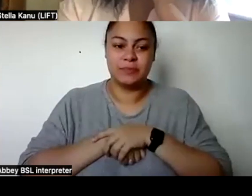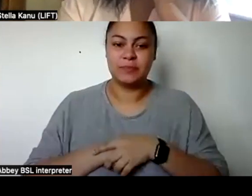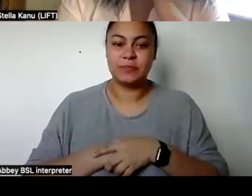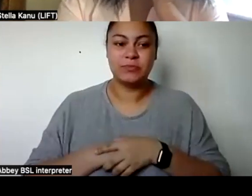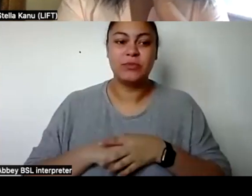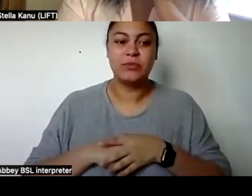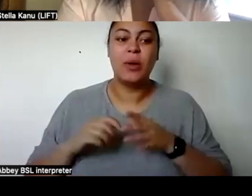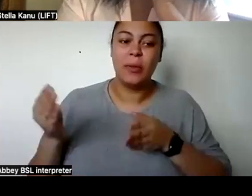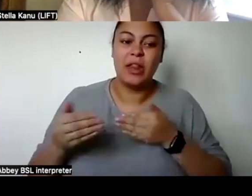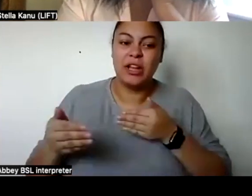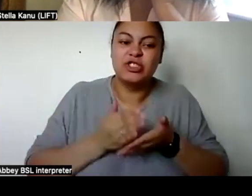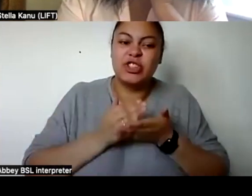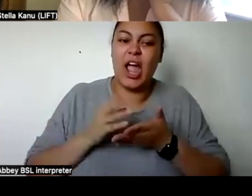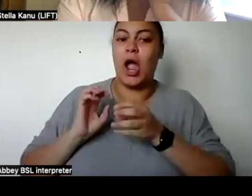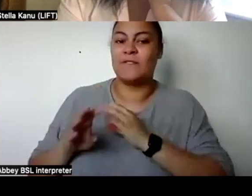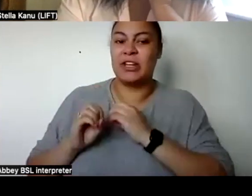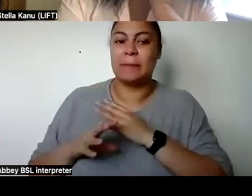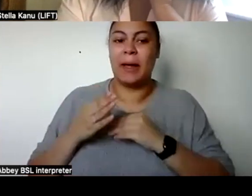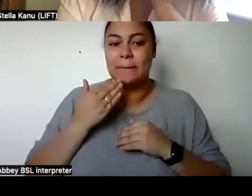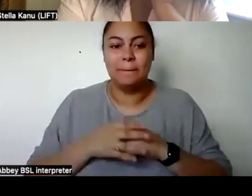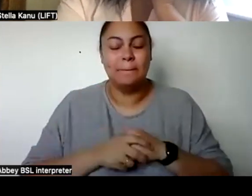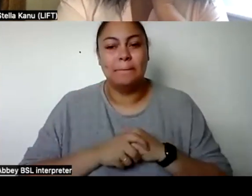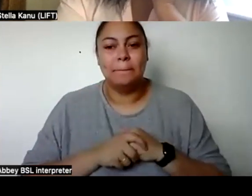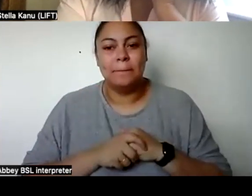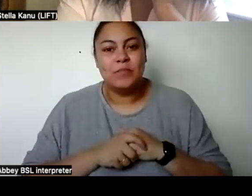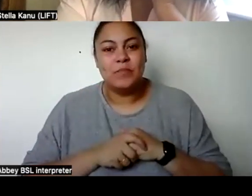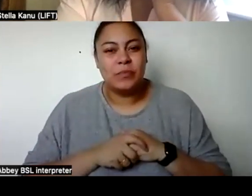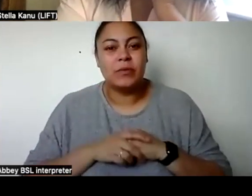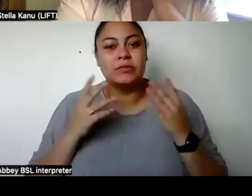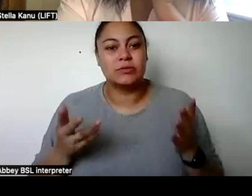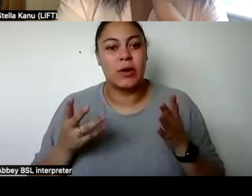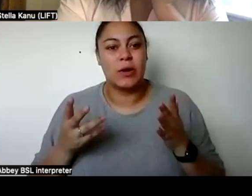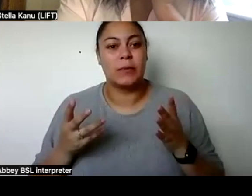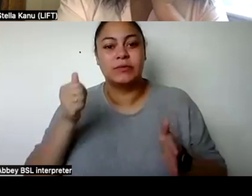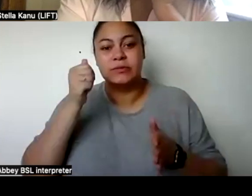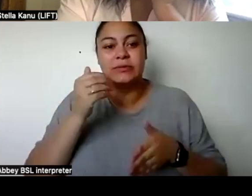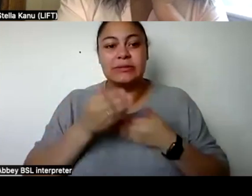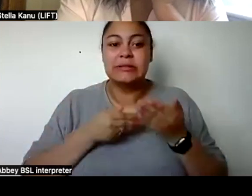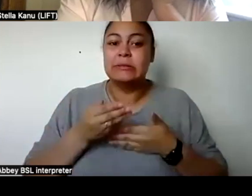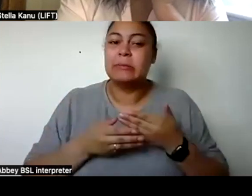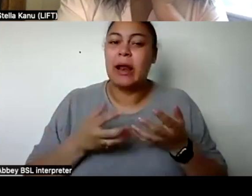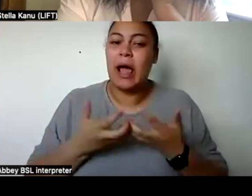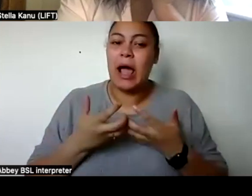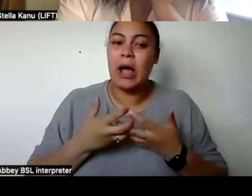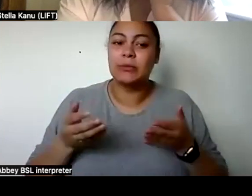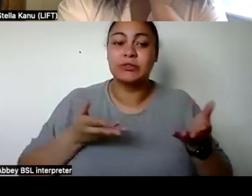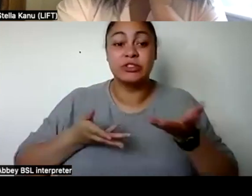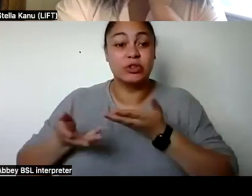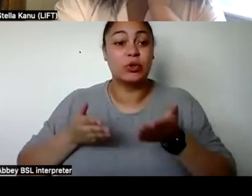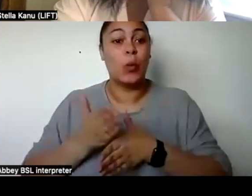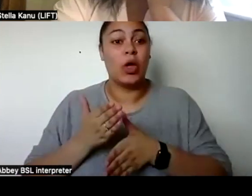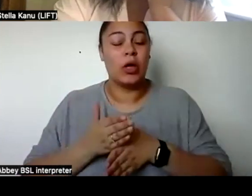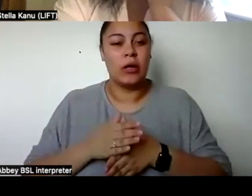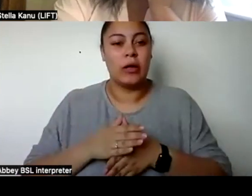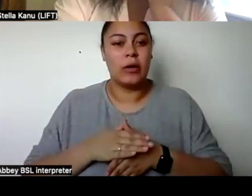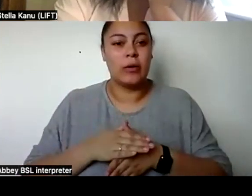with Eva, and we look forward to that conversation. So to explain how this panel discussion is going to work, we